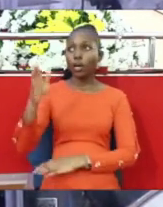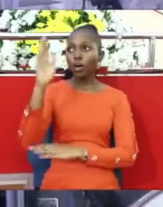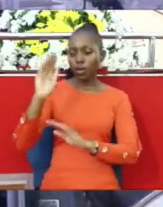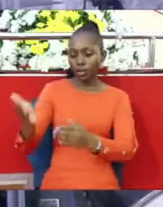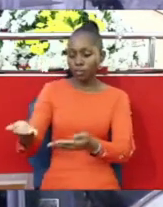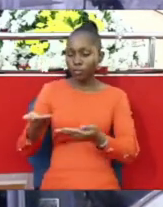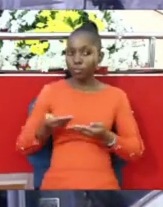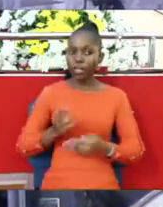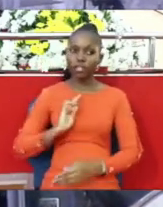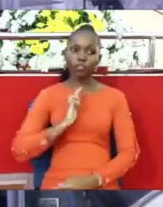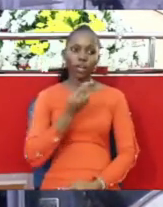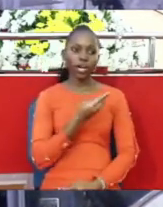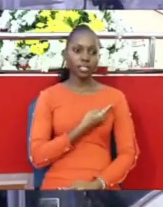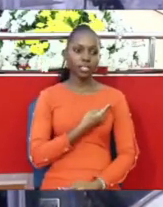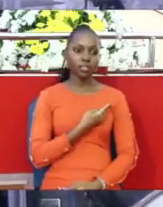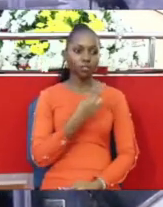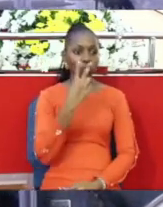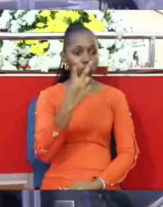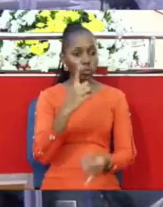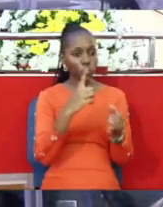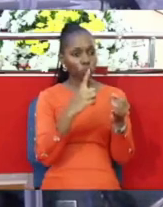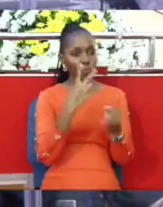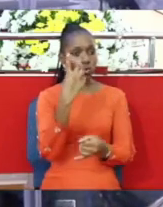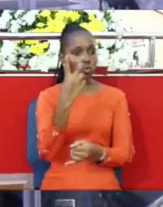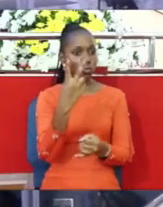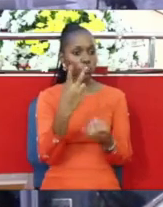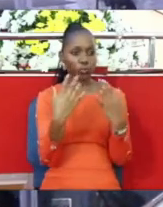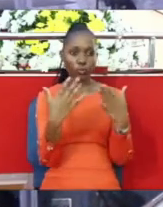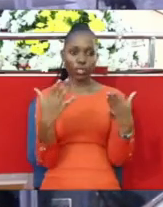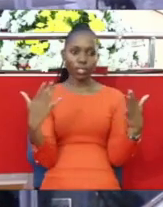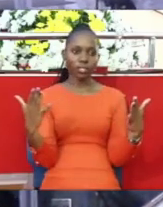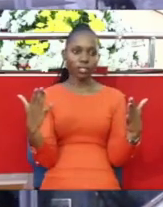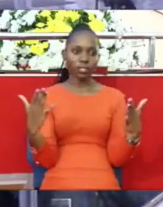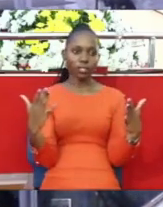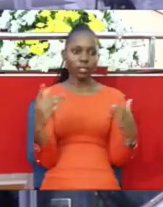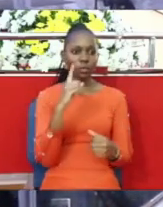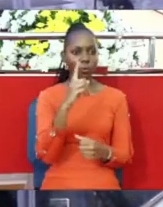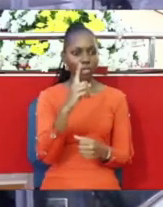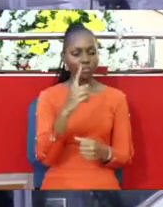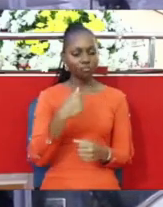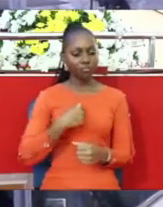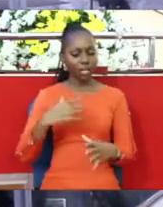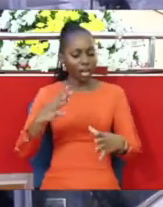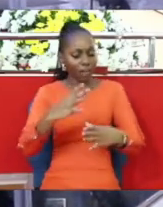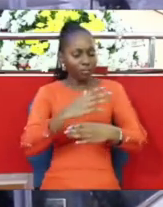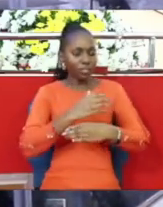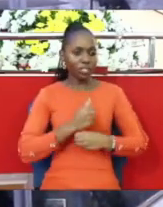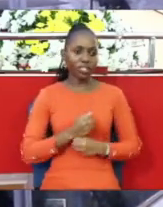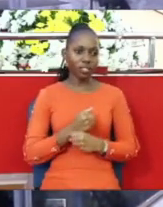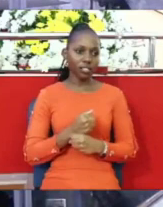Kwamba yeye huwa mpaji wangu. Two things. Mambo mawili. That I can trust him. Kwamba naweza mtumaini. He provides me to trust